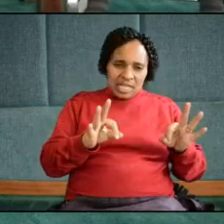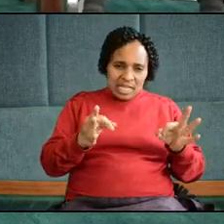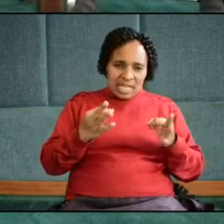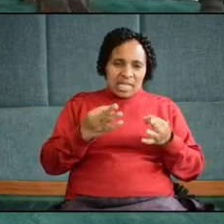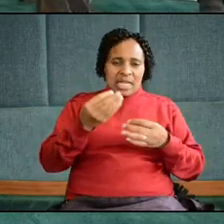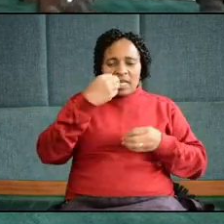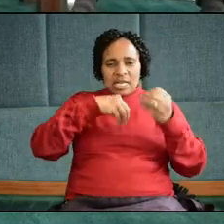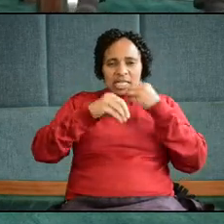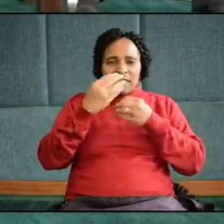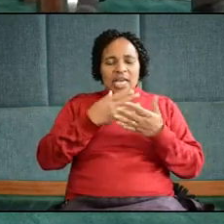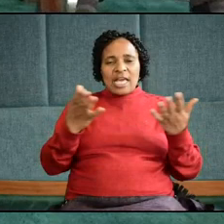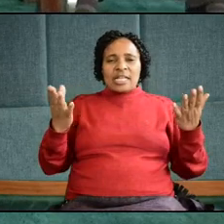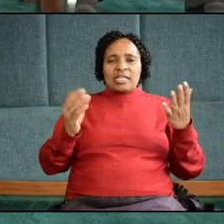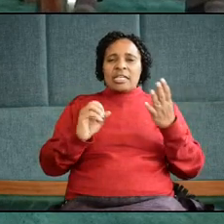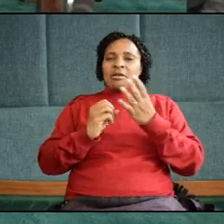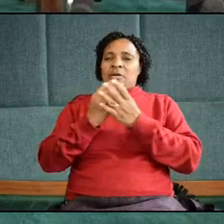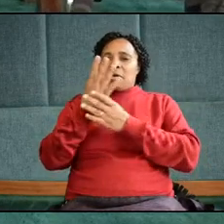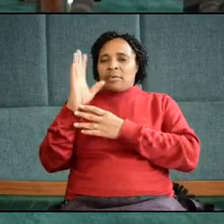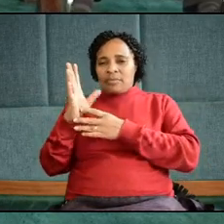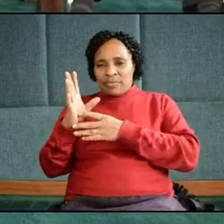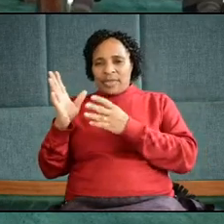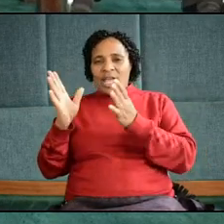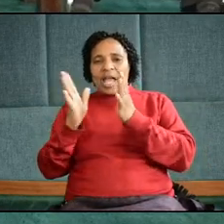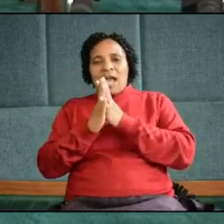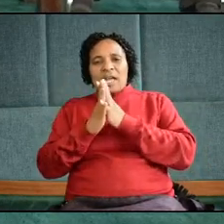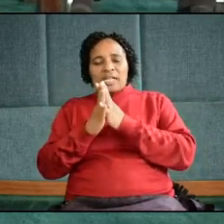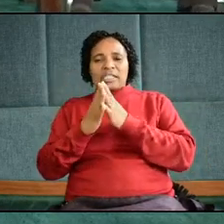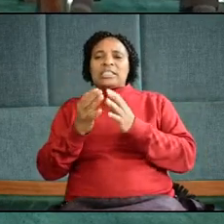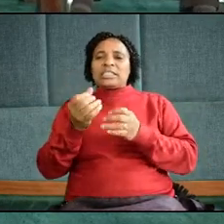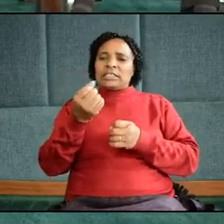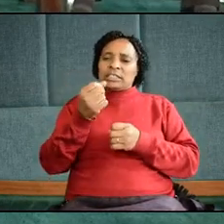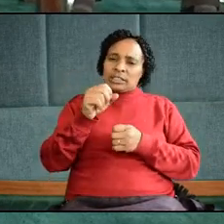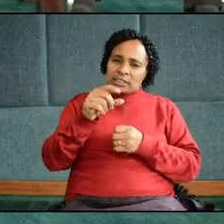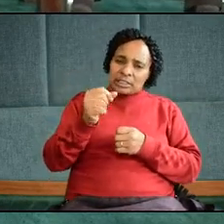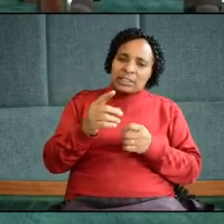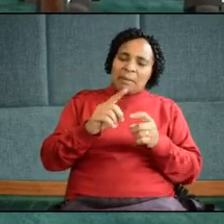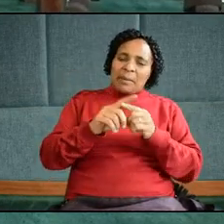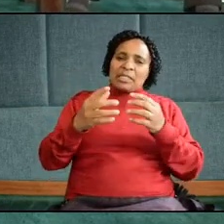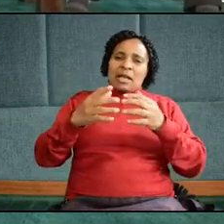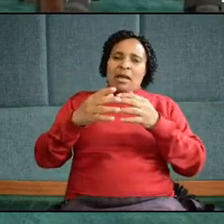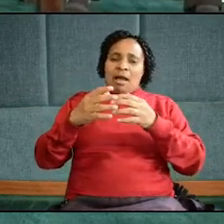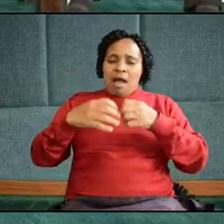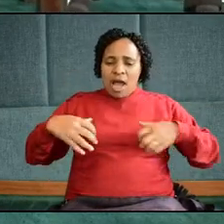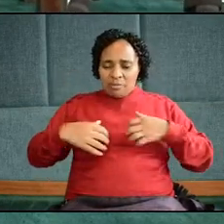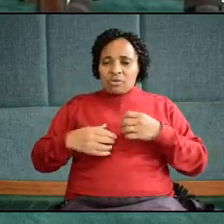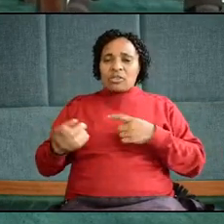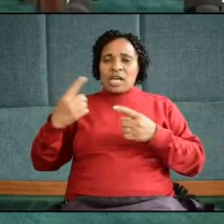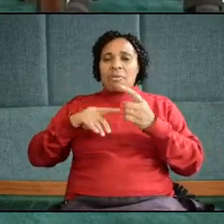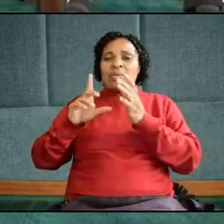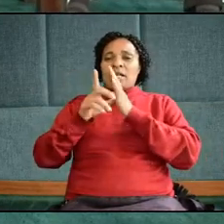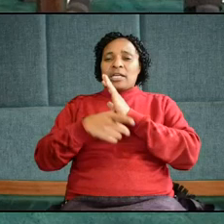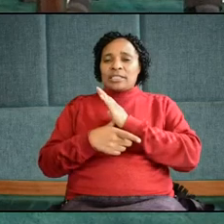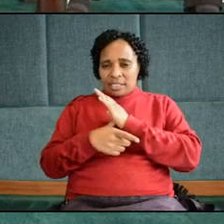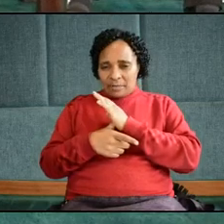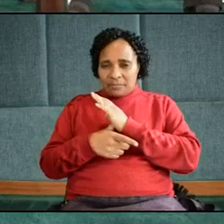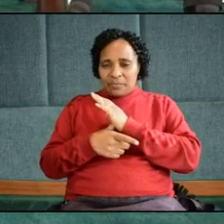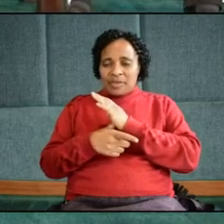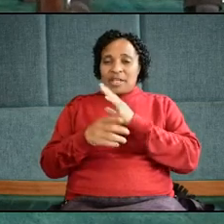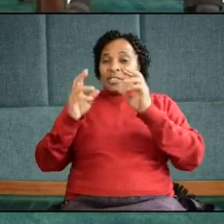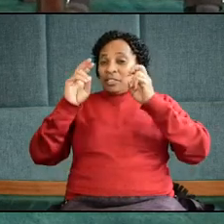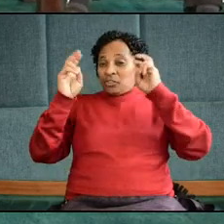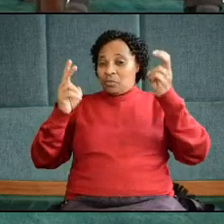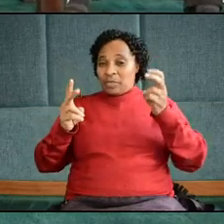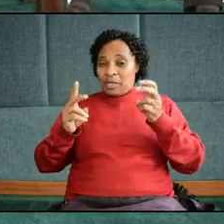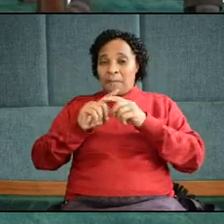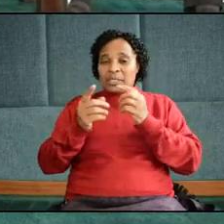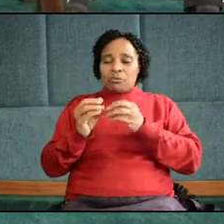any plant that gives herbs and nuts and seeds. But animals came later after the flood. That's a whole other topic. Now, moving on